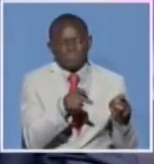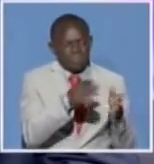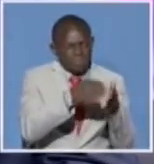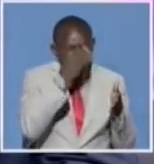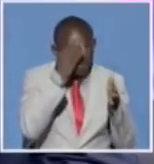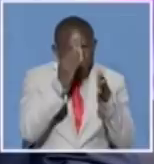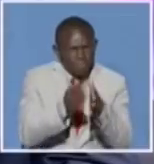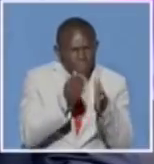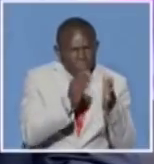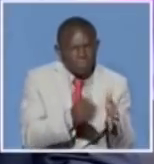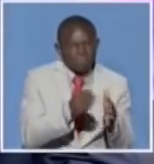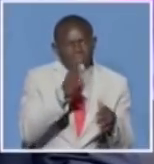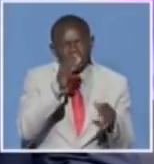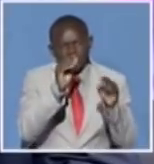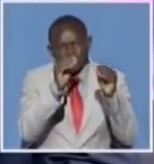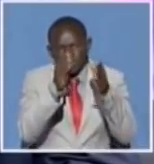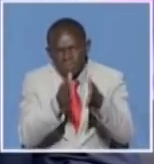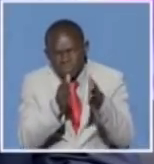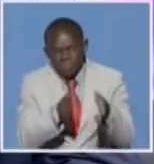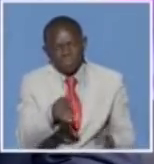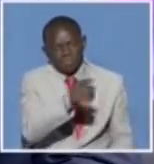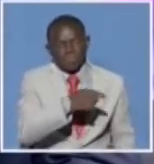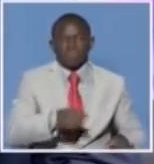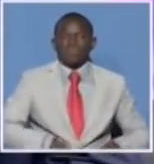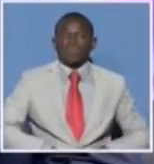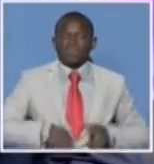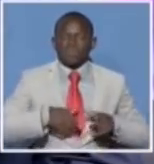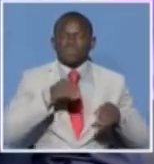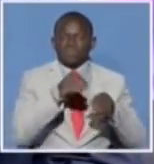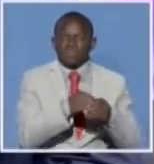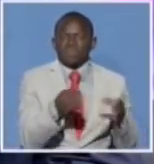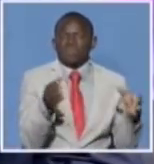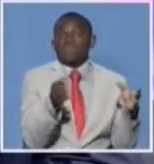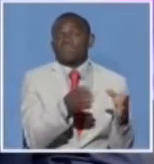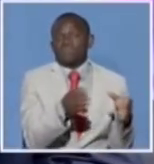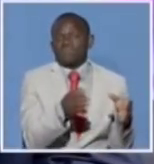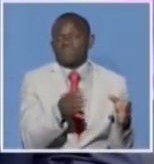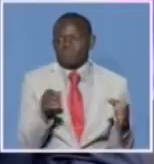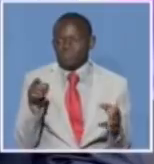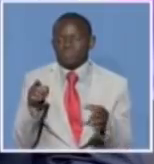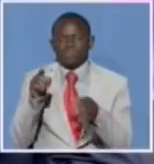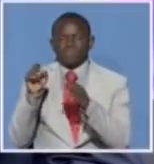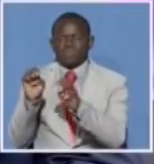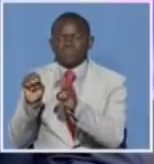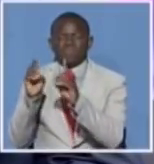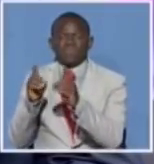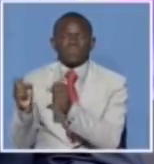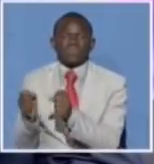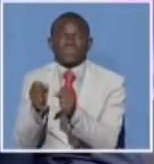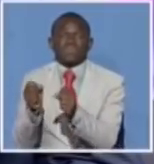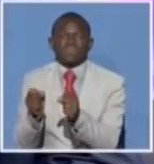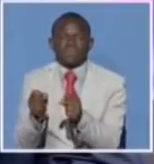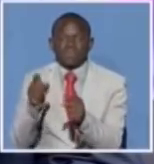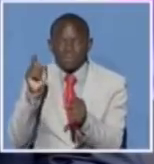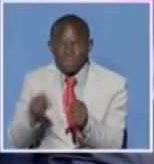it is expected that all of us, put our heads together